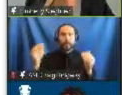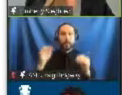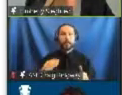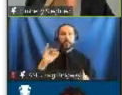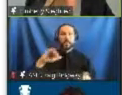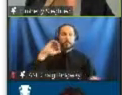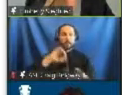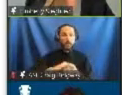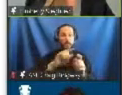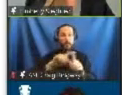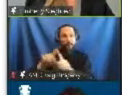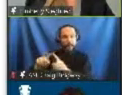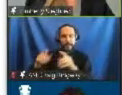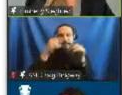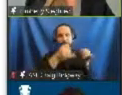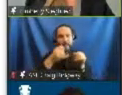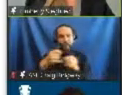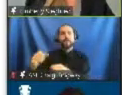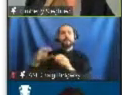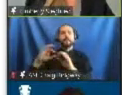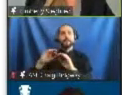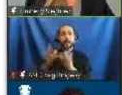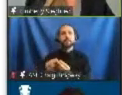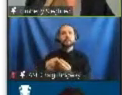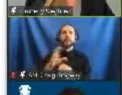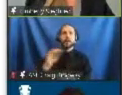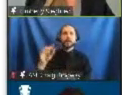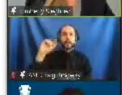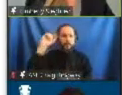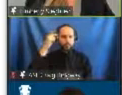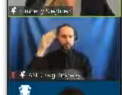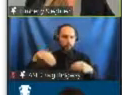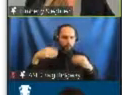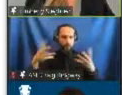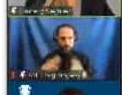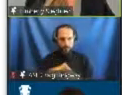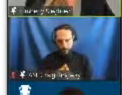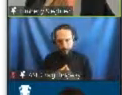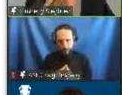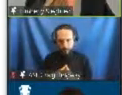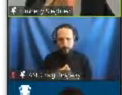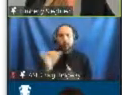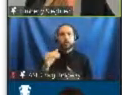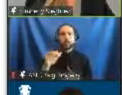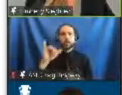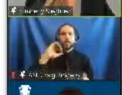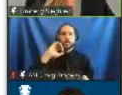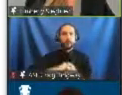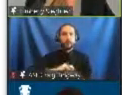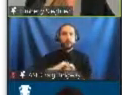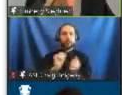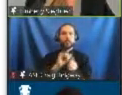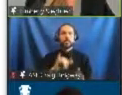individuals, families, government, and providers. From this vision, and in partnership with the Bureau of